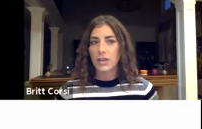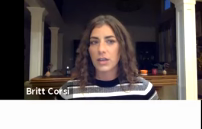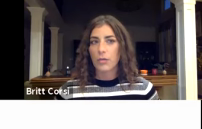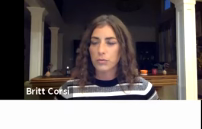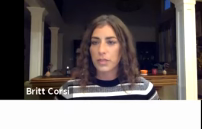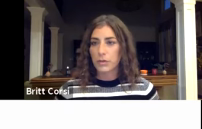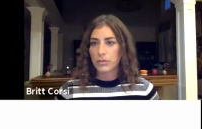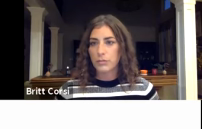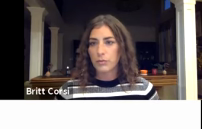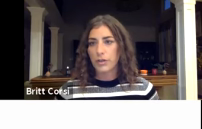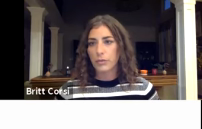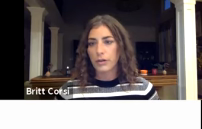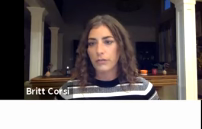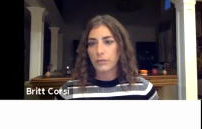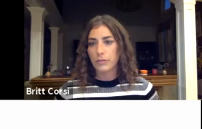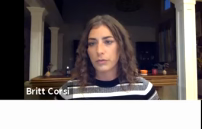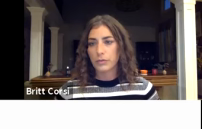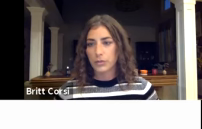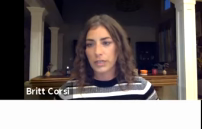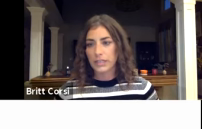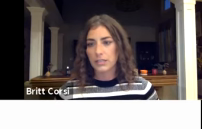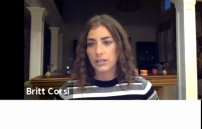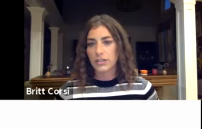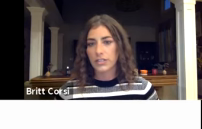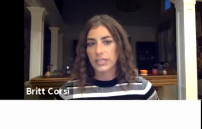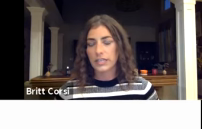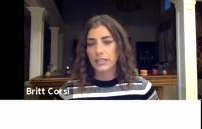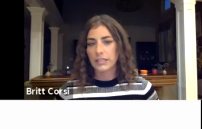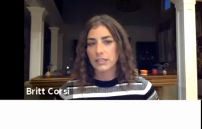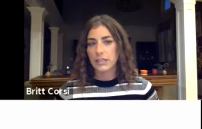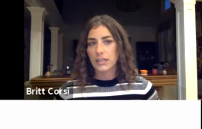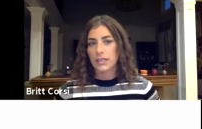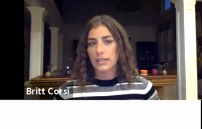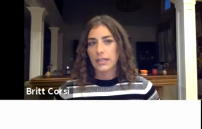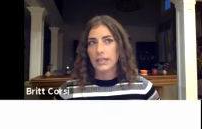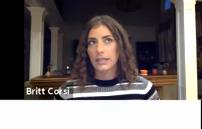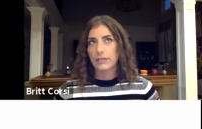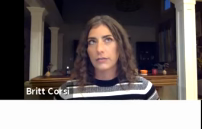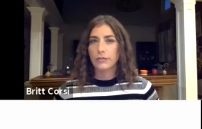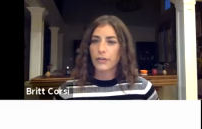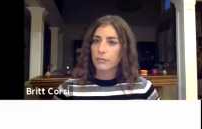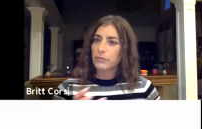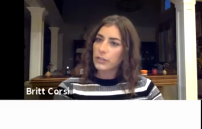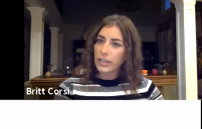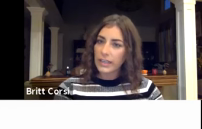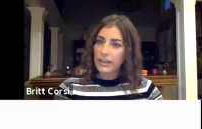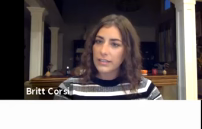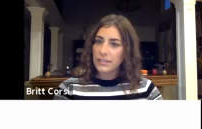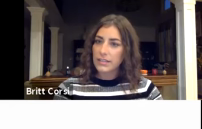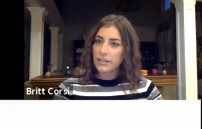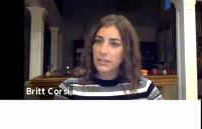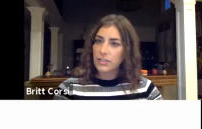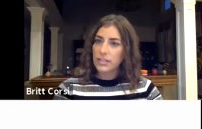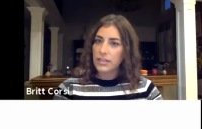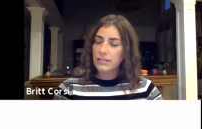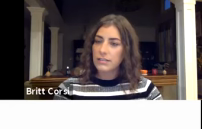that's probably the most important part for people who are joining this to understand, at least from looking at